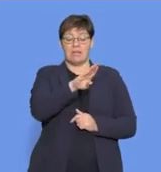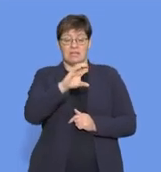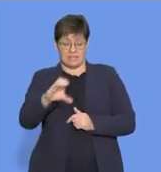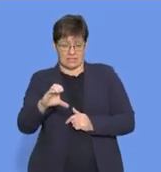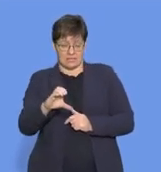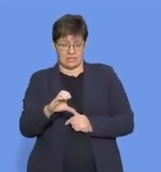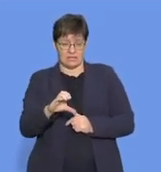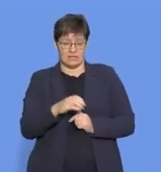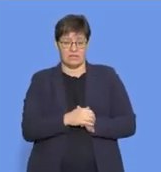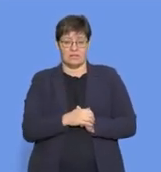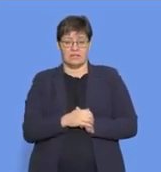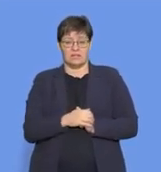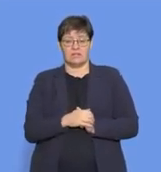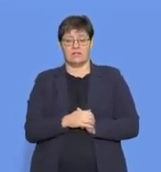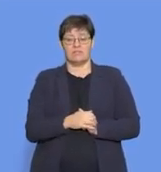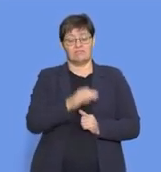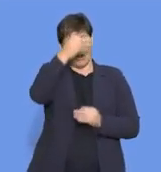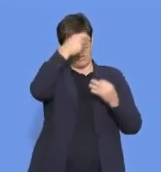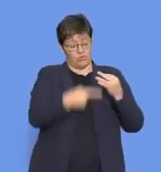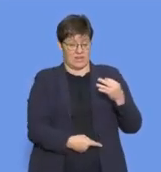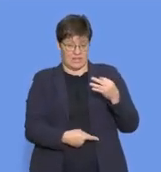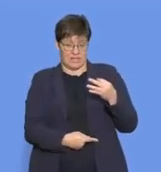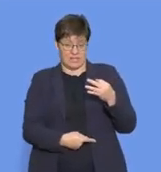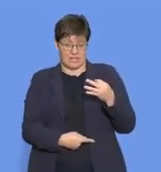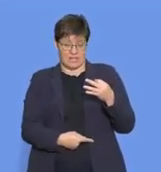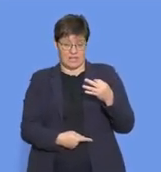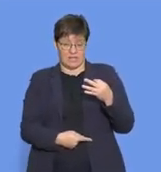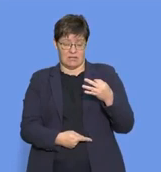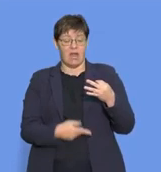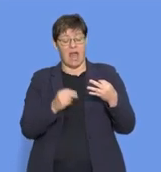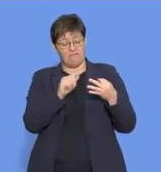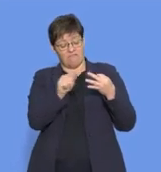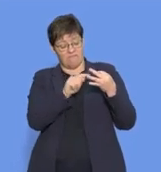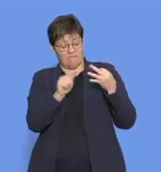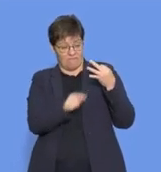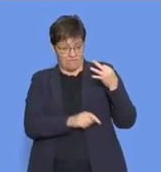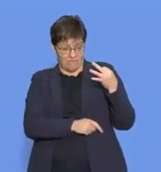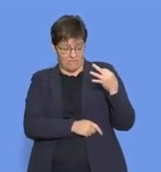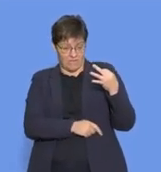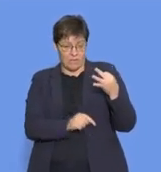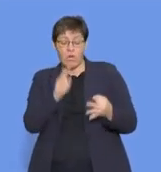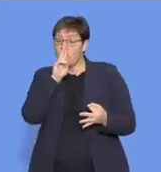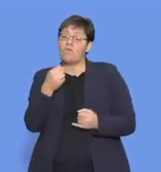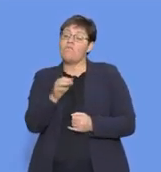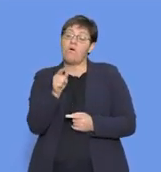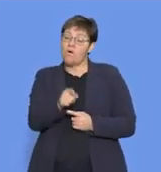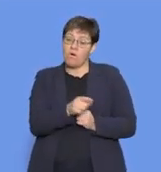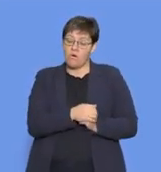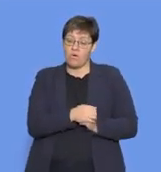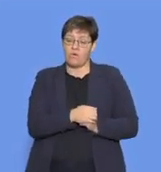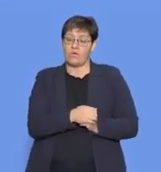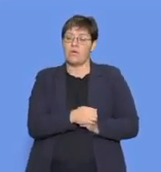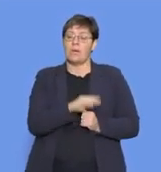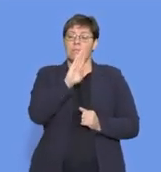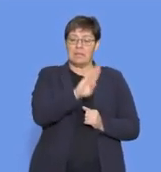ABC, for triangle ABC, here are the three versions of the cosine rule. Remember, we're looking for the